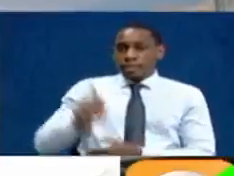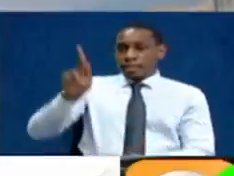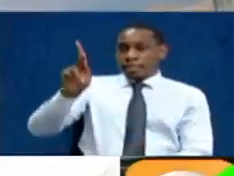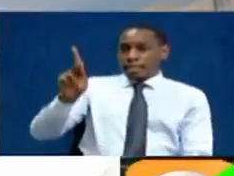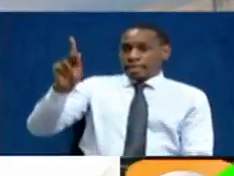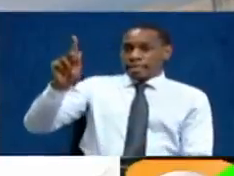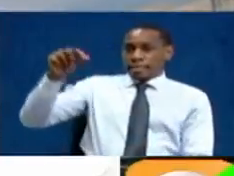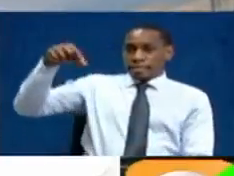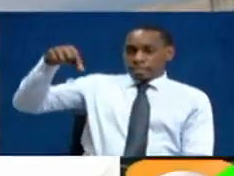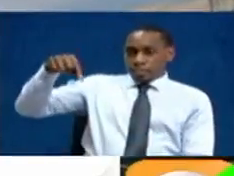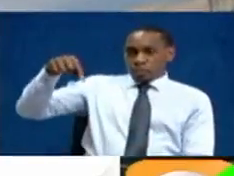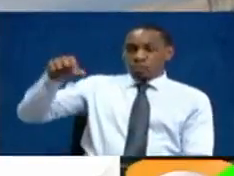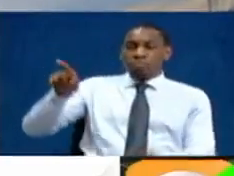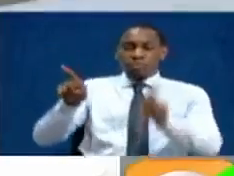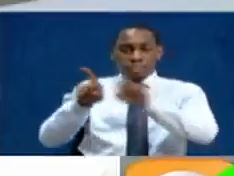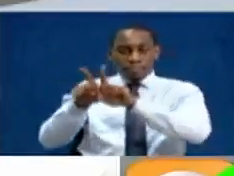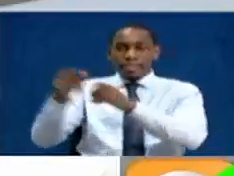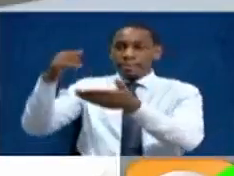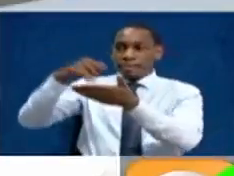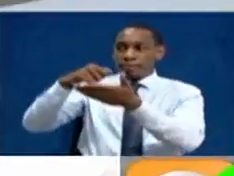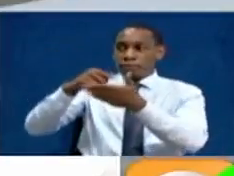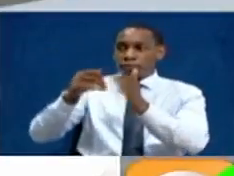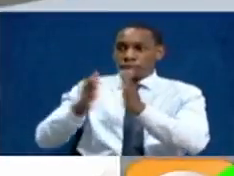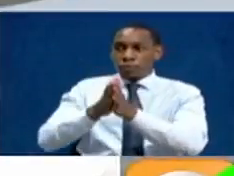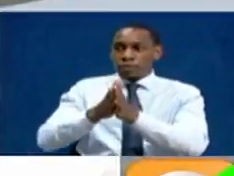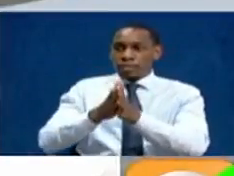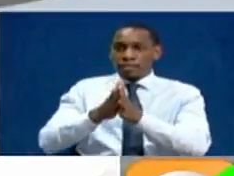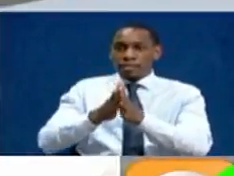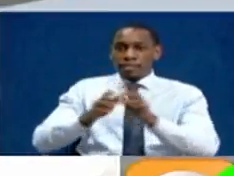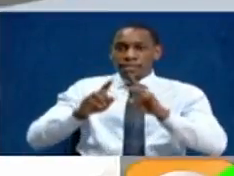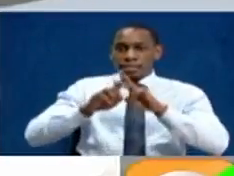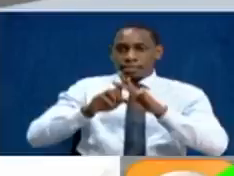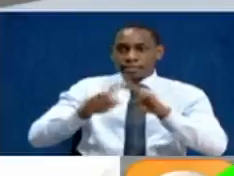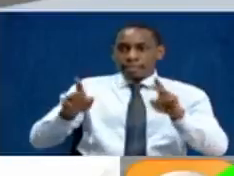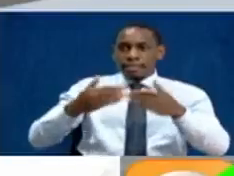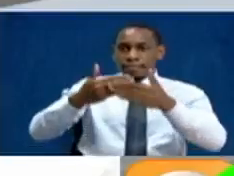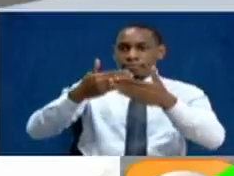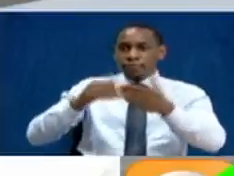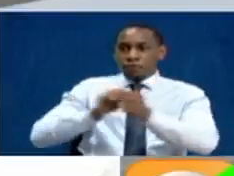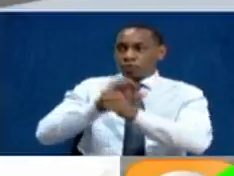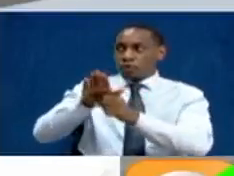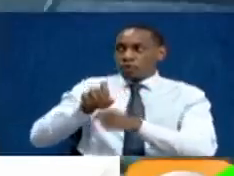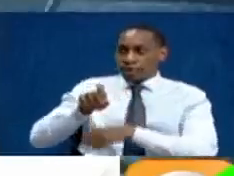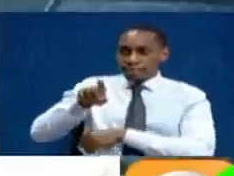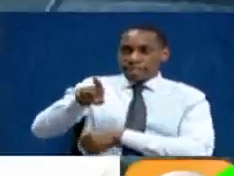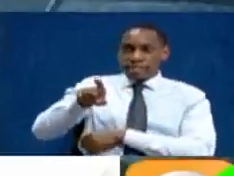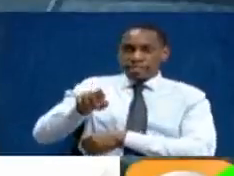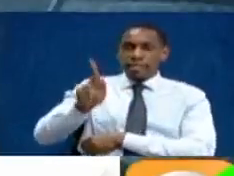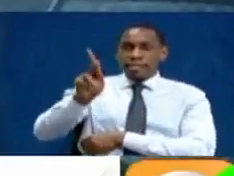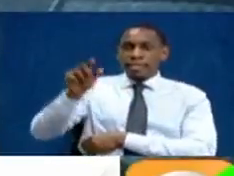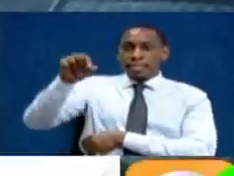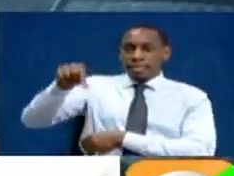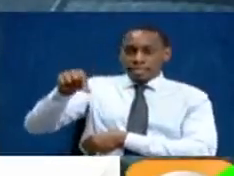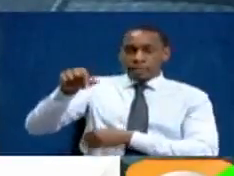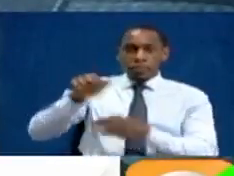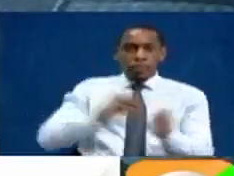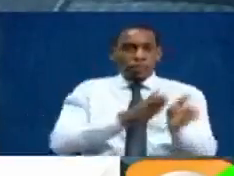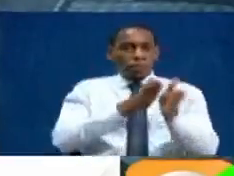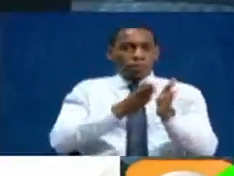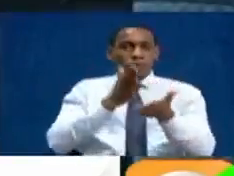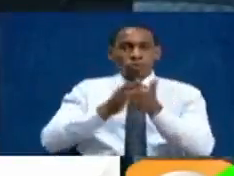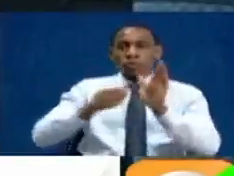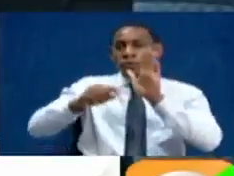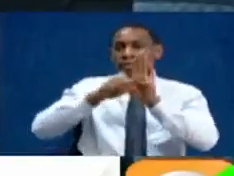National carrier Kenya Airways has not been spared, with its woes having begun long before COVID-19. KQ plunged further